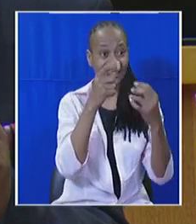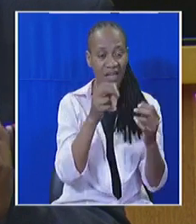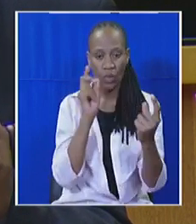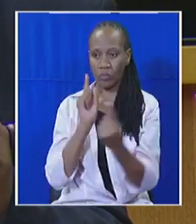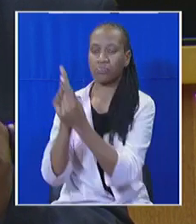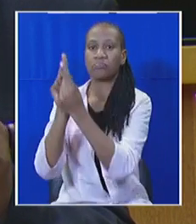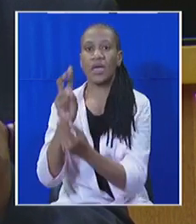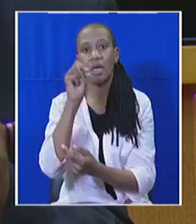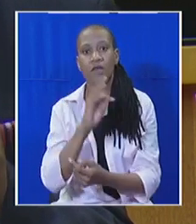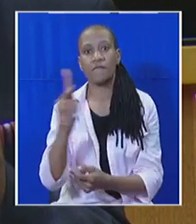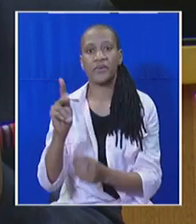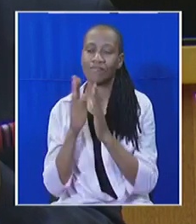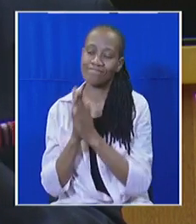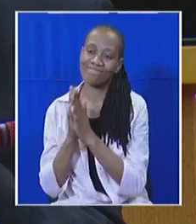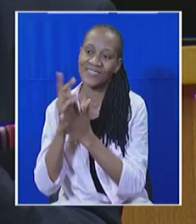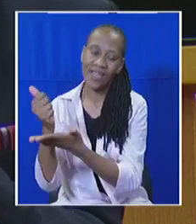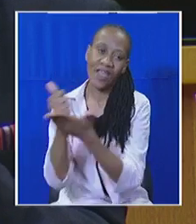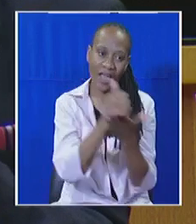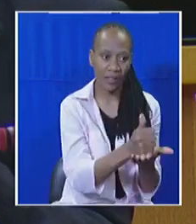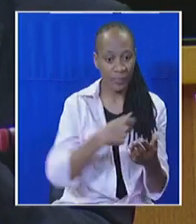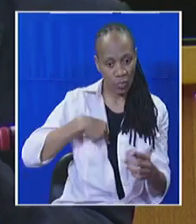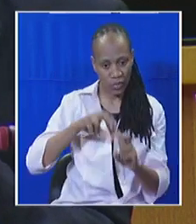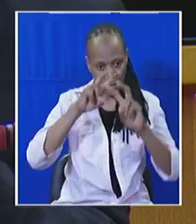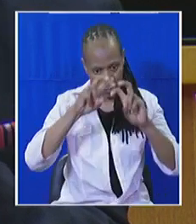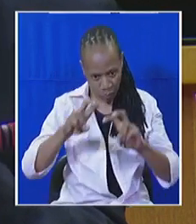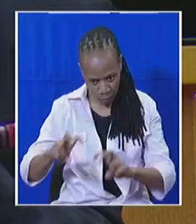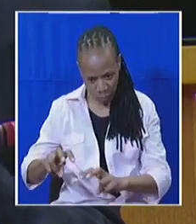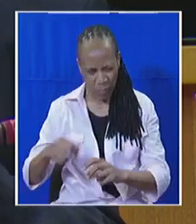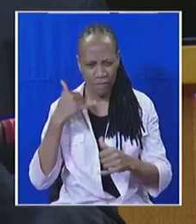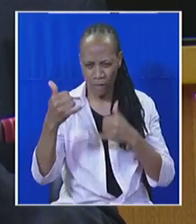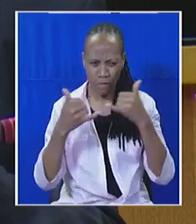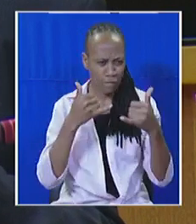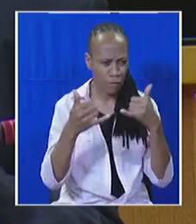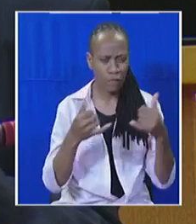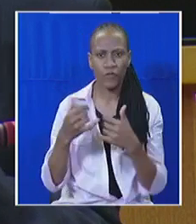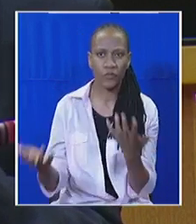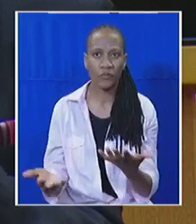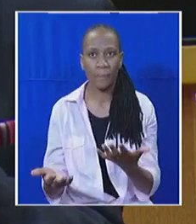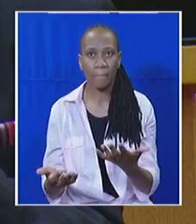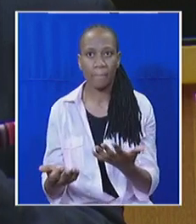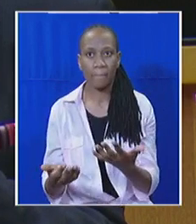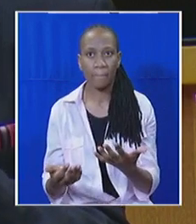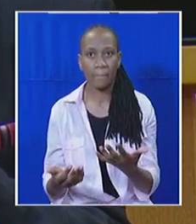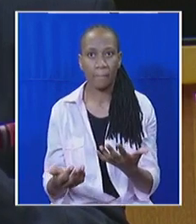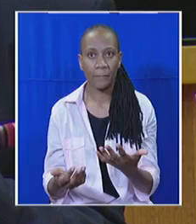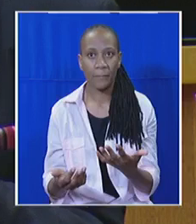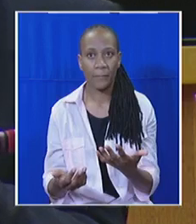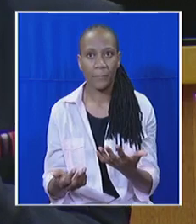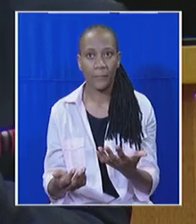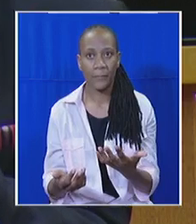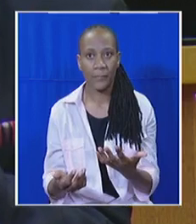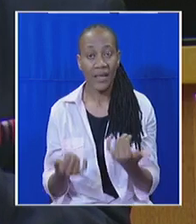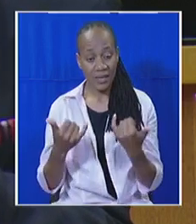assist, whereafter we followed up the problem with numerous phone calls and emails. In addition, notes that the initial response of a Tivin